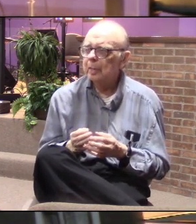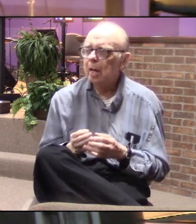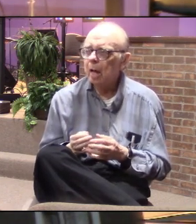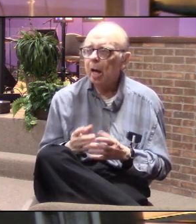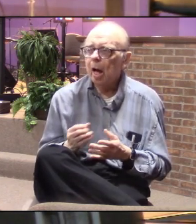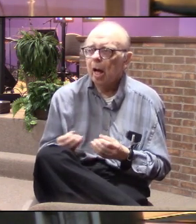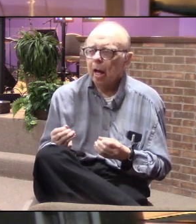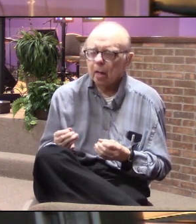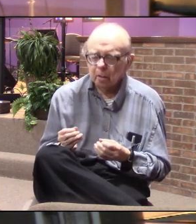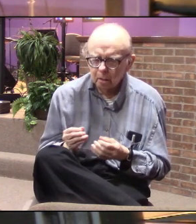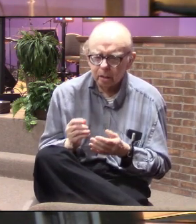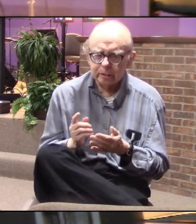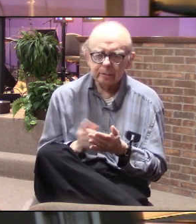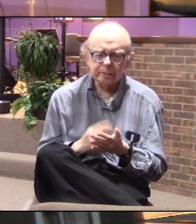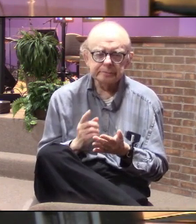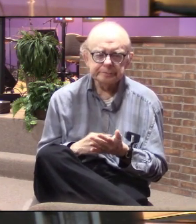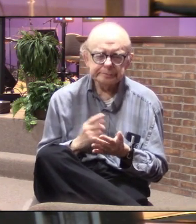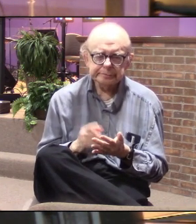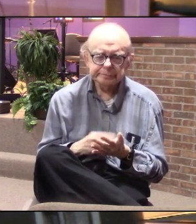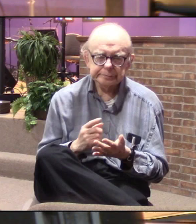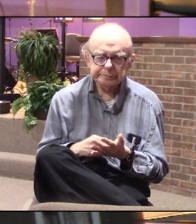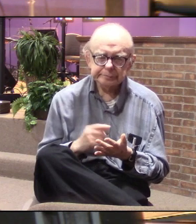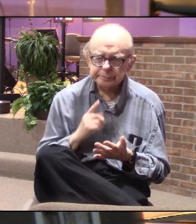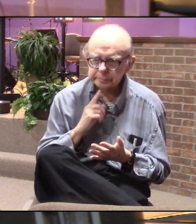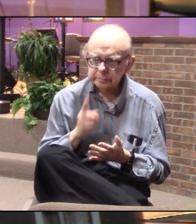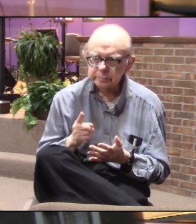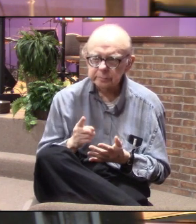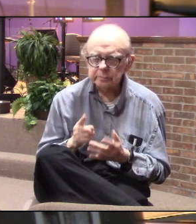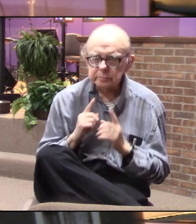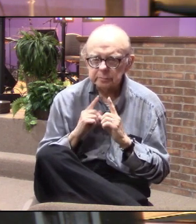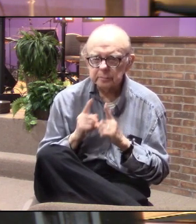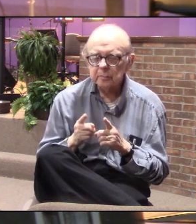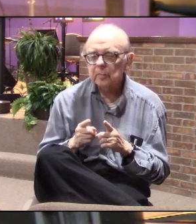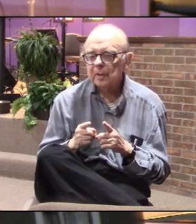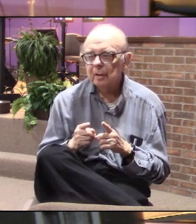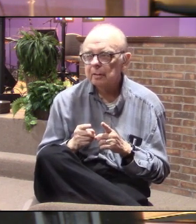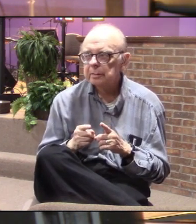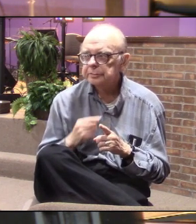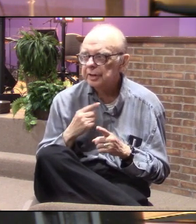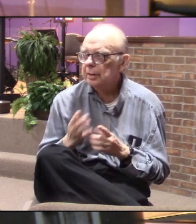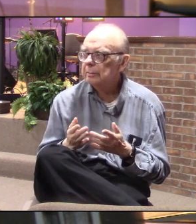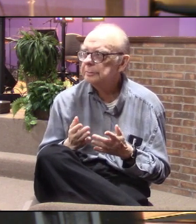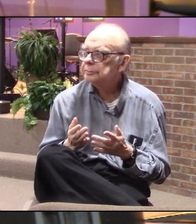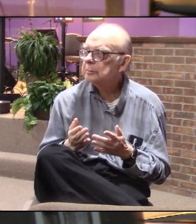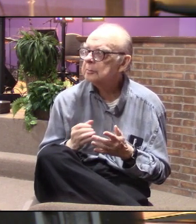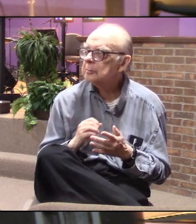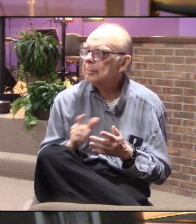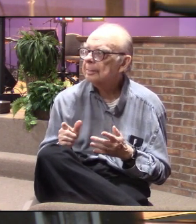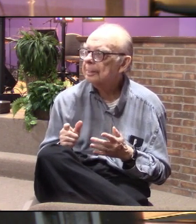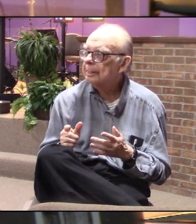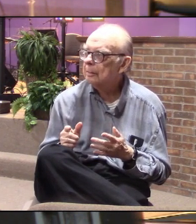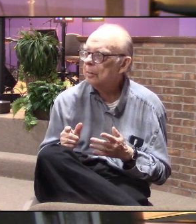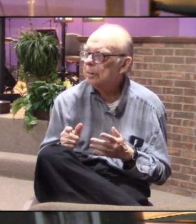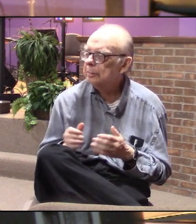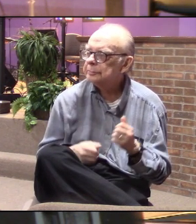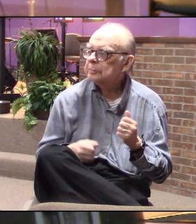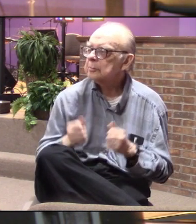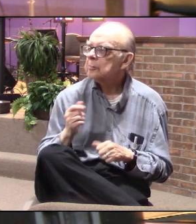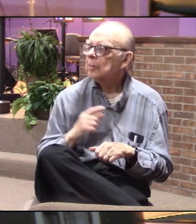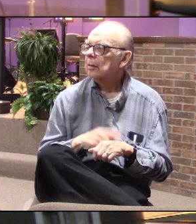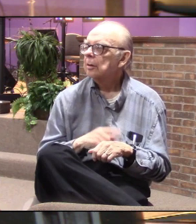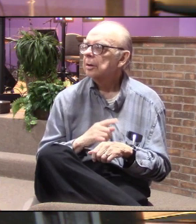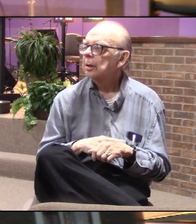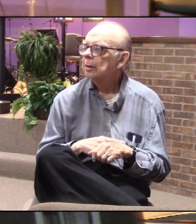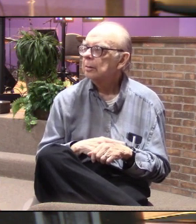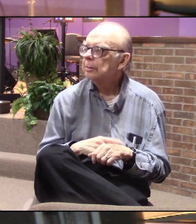And so sometimes it isn't answered on the, and may I say this to you all, the majority of